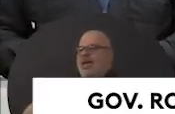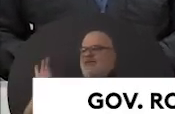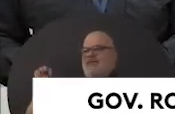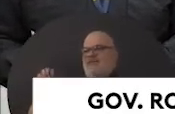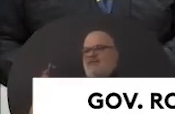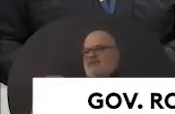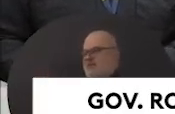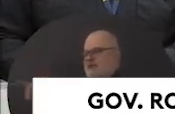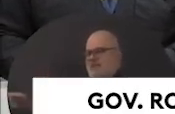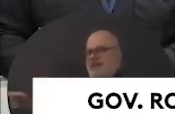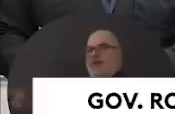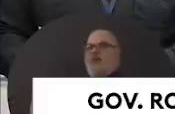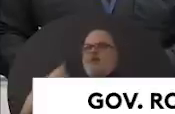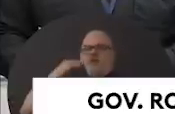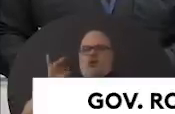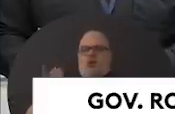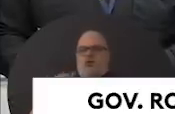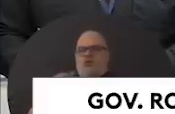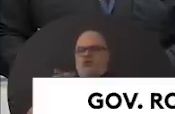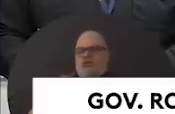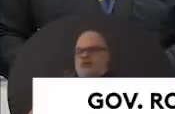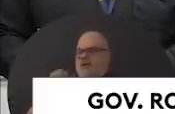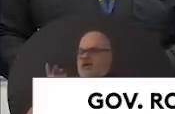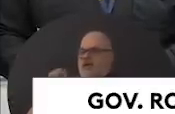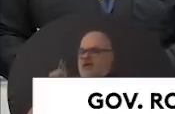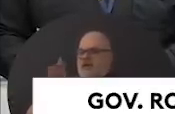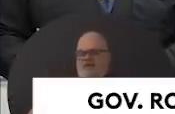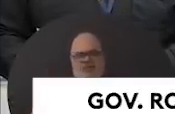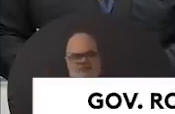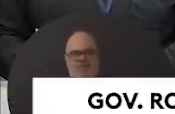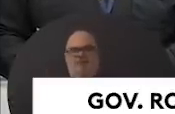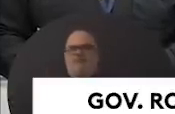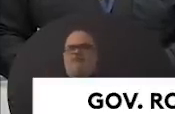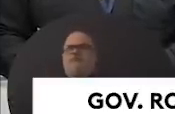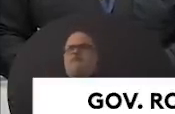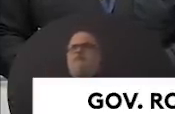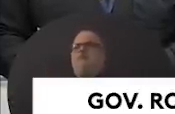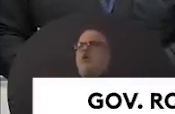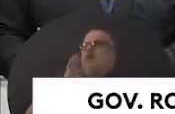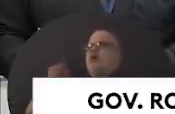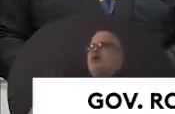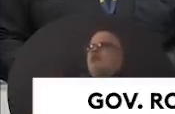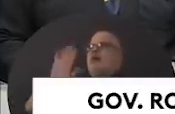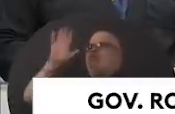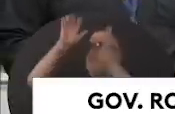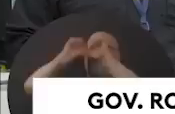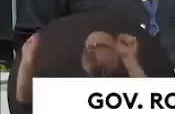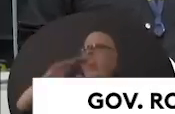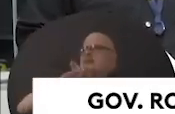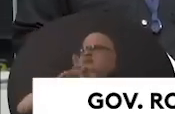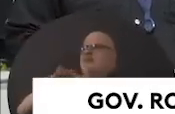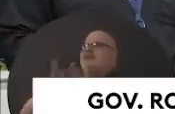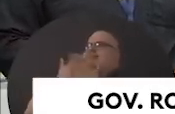Of course, you guys know Jim Eifert. Yeah, could we get a comment about the president's response so far to your request for assistance? We appreciate it.